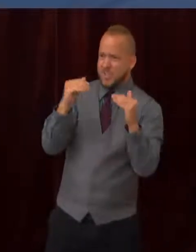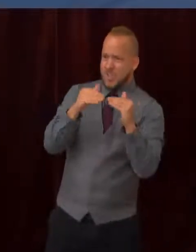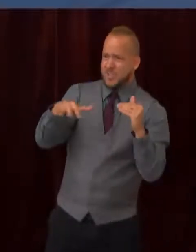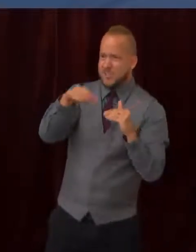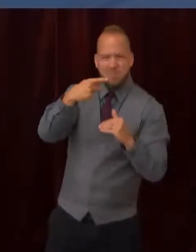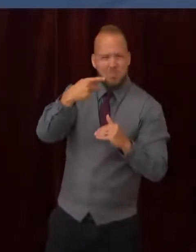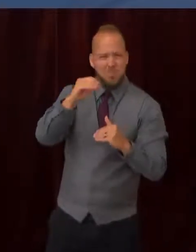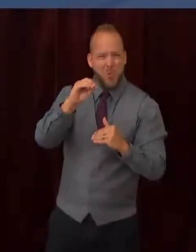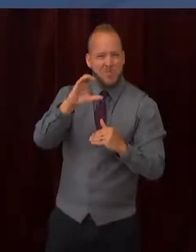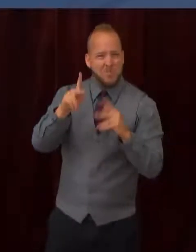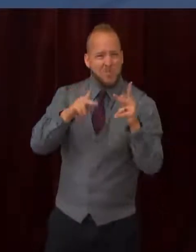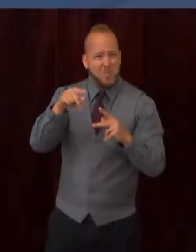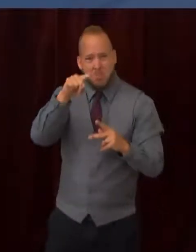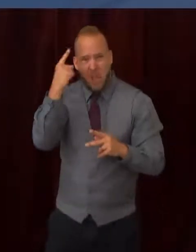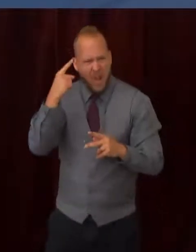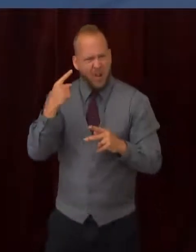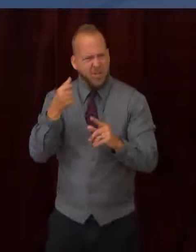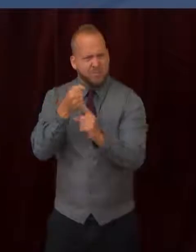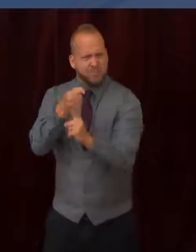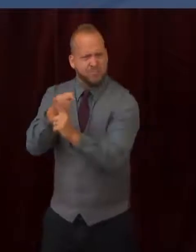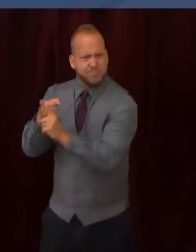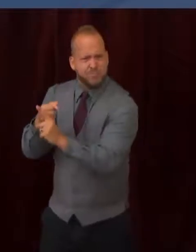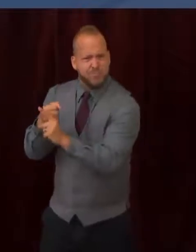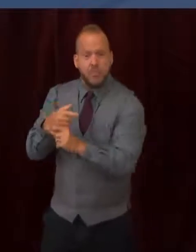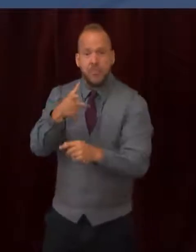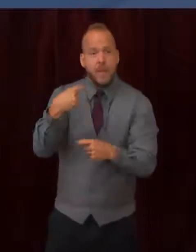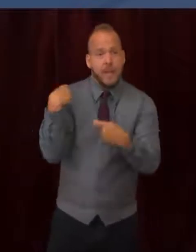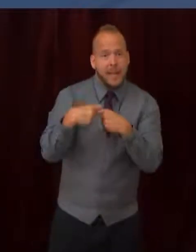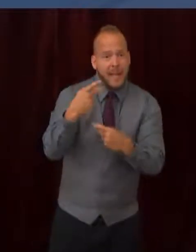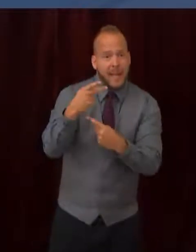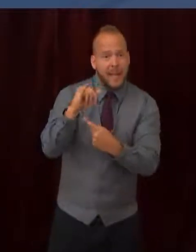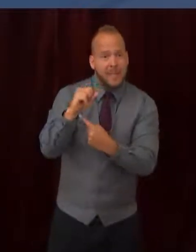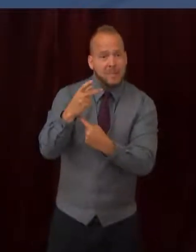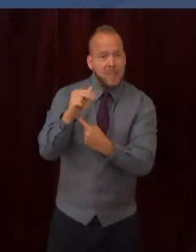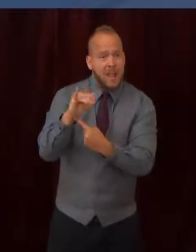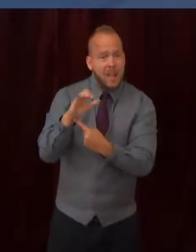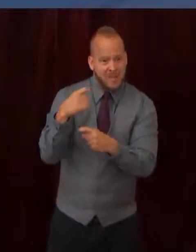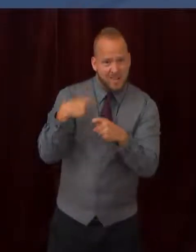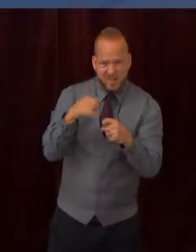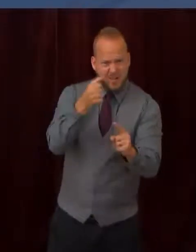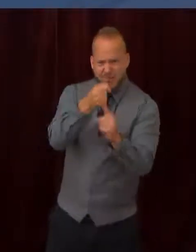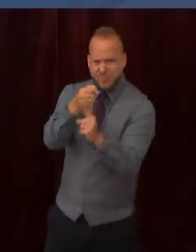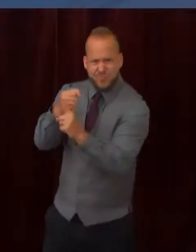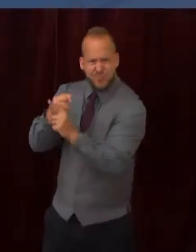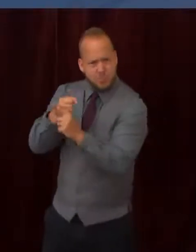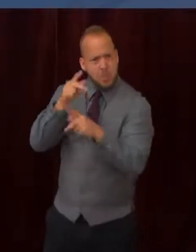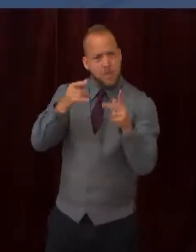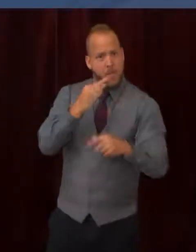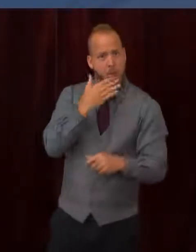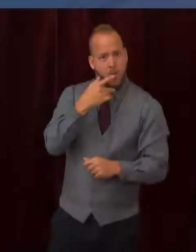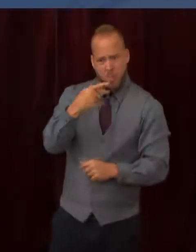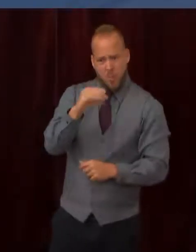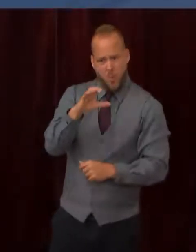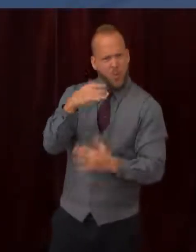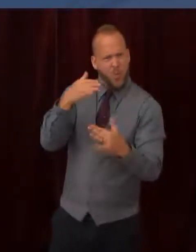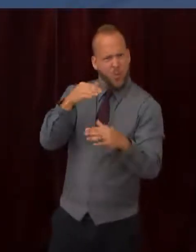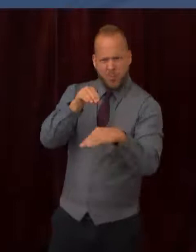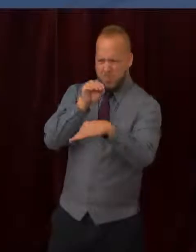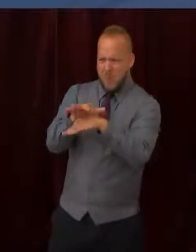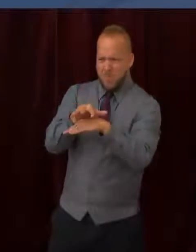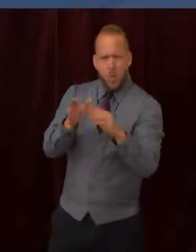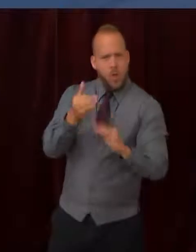reduce inequity in our society in a whole host of issues. We have done what we can in that regard. We've certainly done